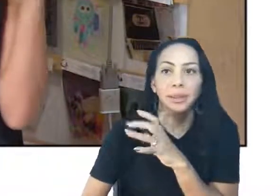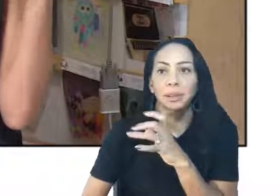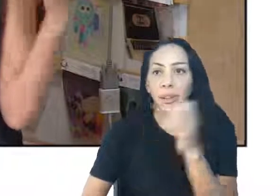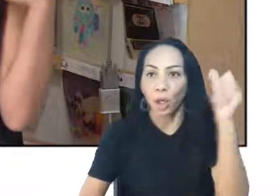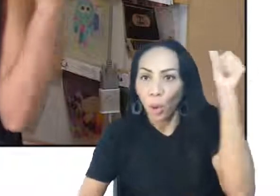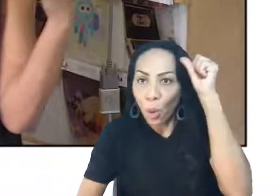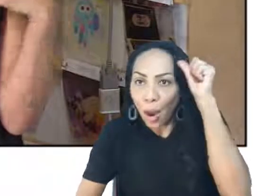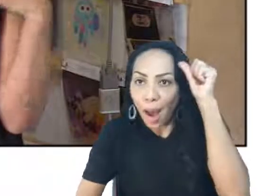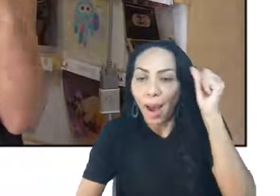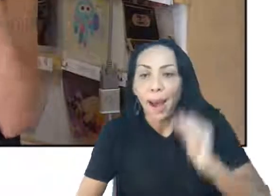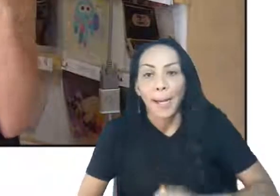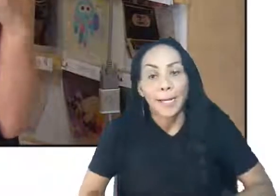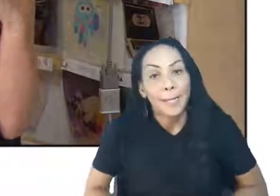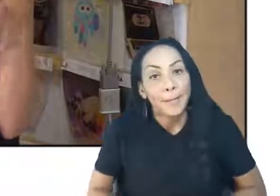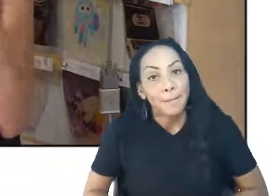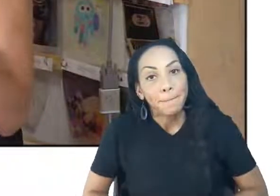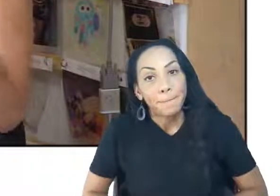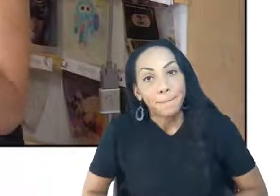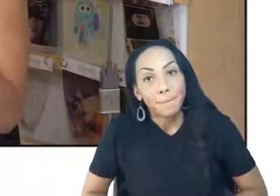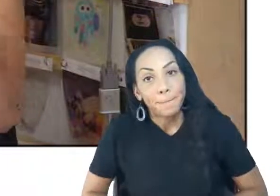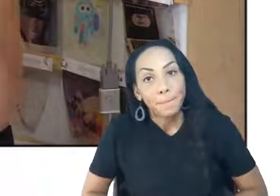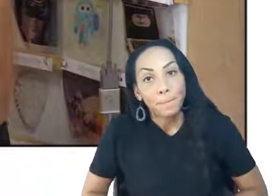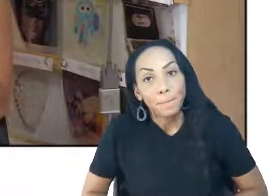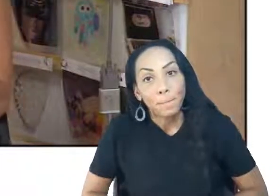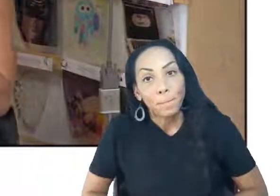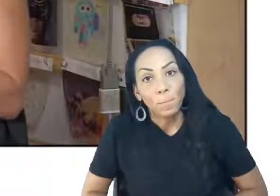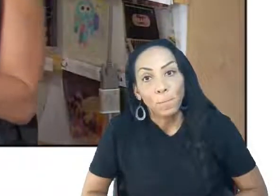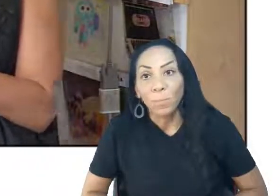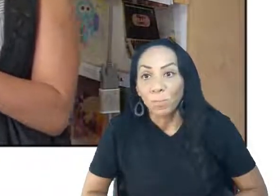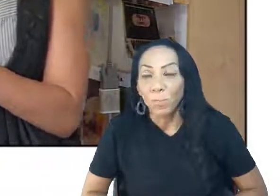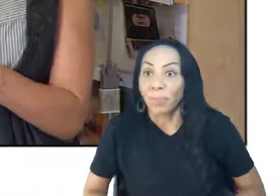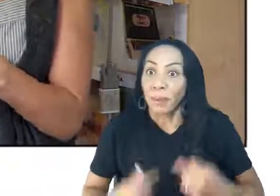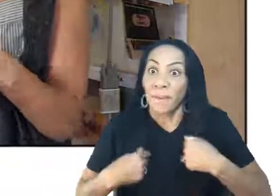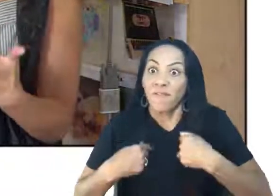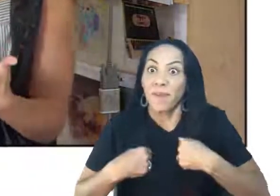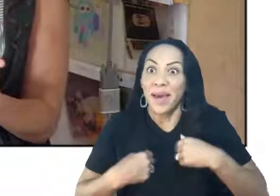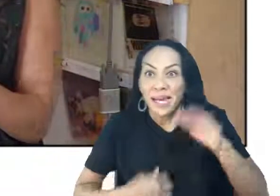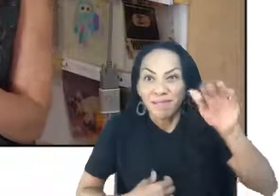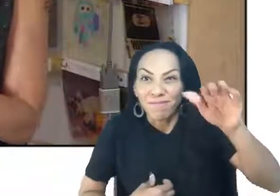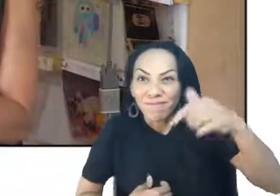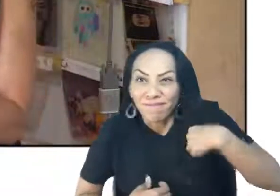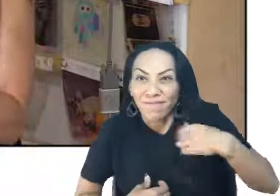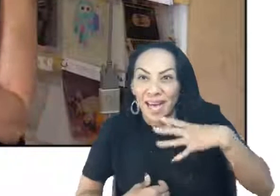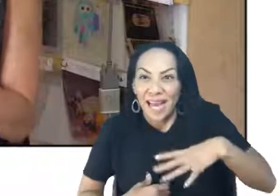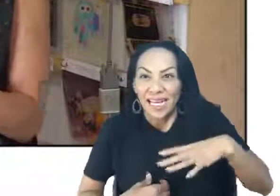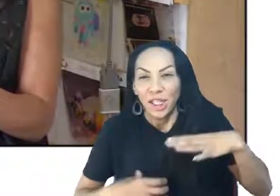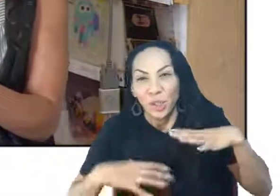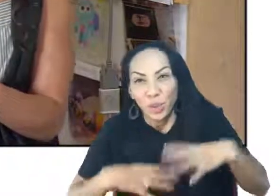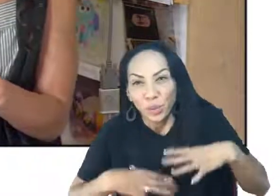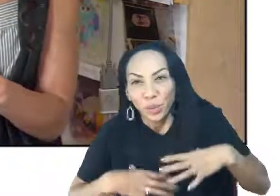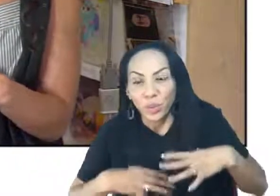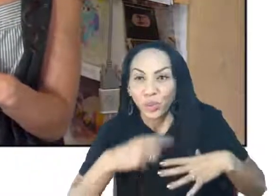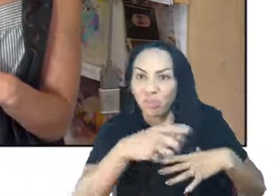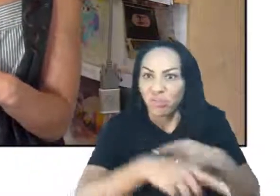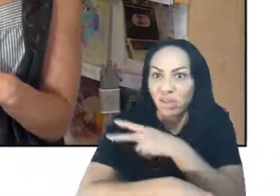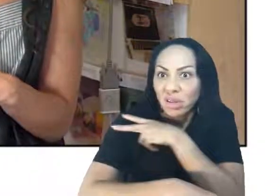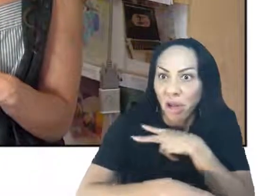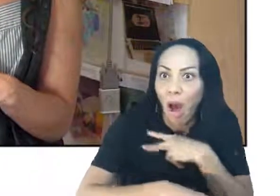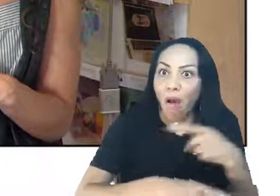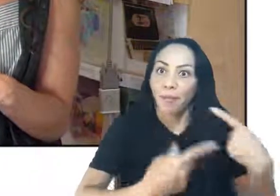I've overheard those conversations, and they've handled them very brilliantly and in a cheeky kind of funny way.